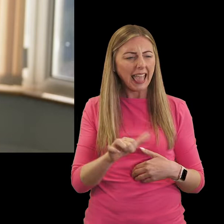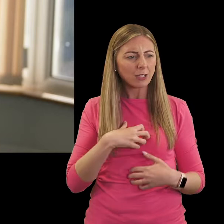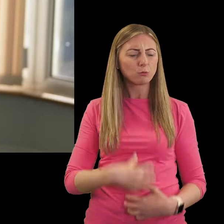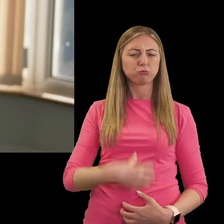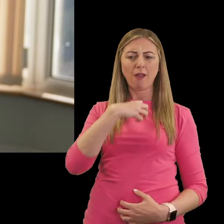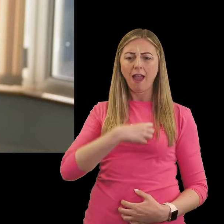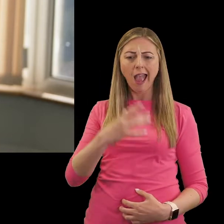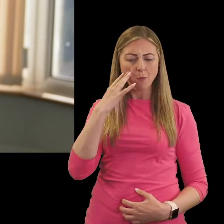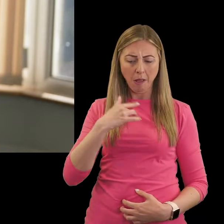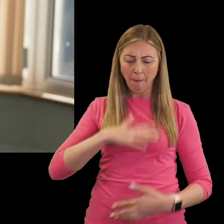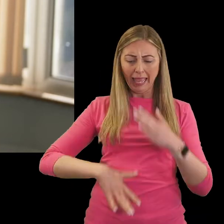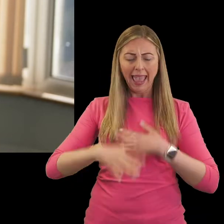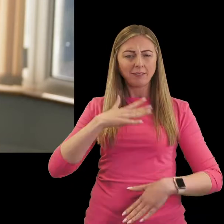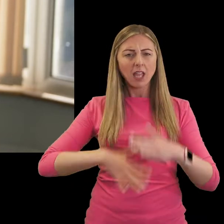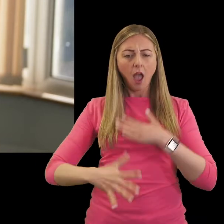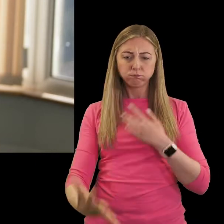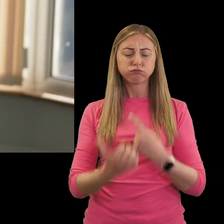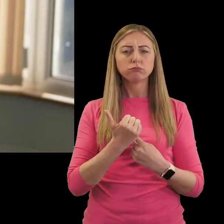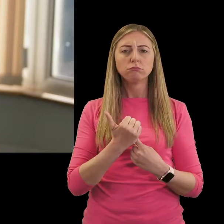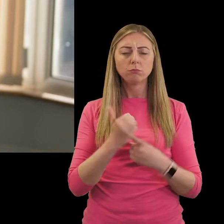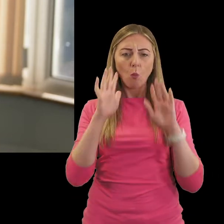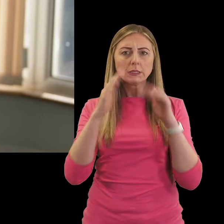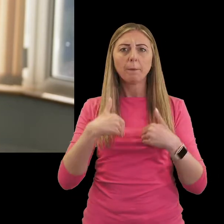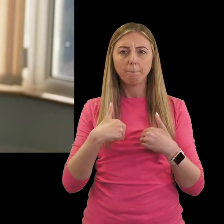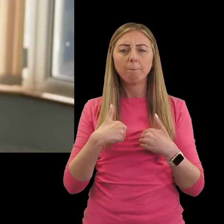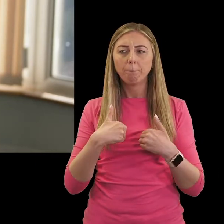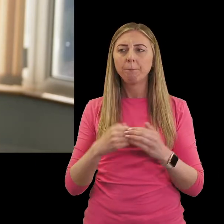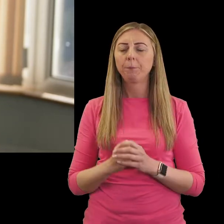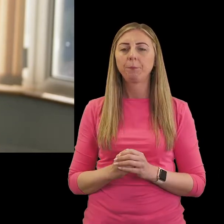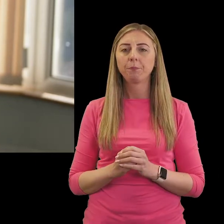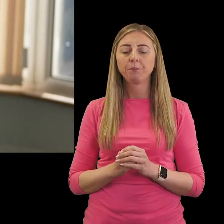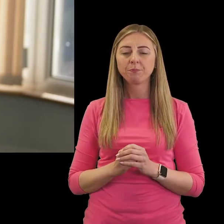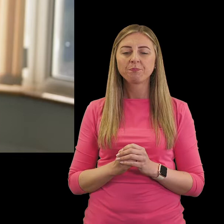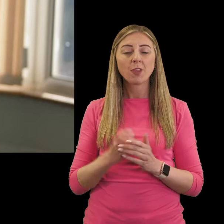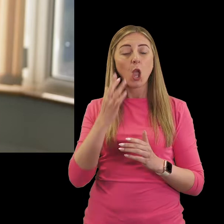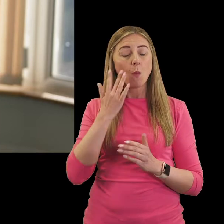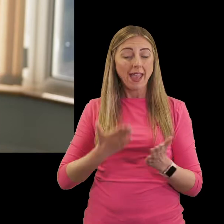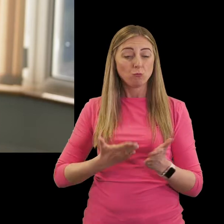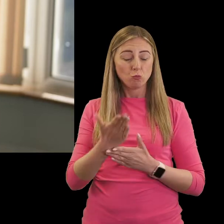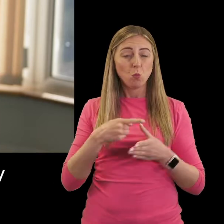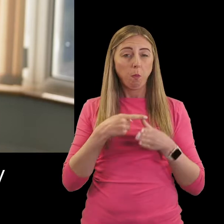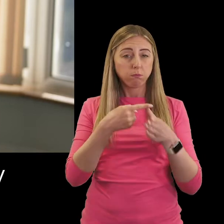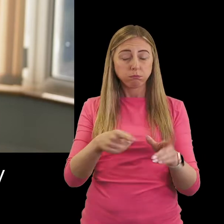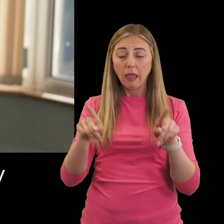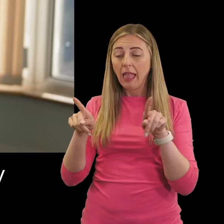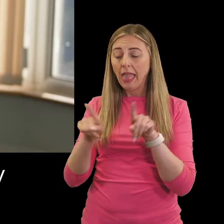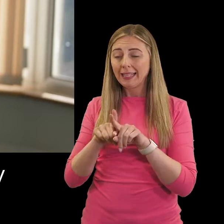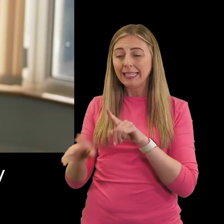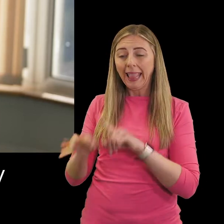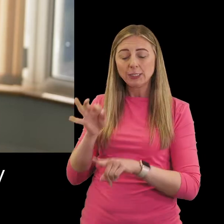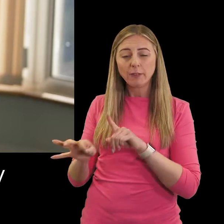between application and joining the department, realised that I was transgender, informed the department, but